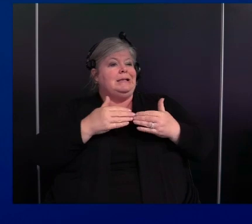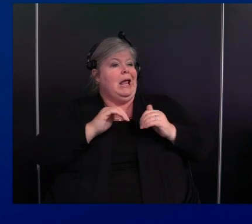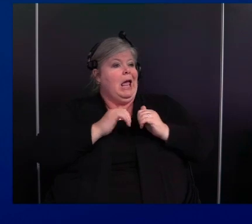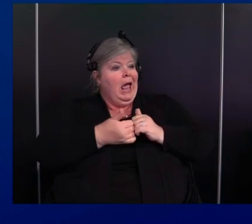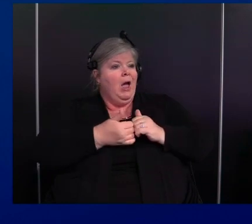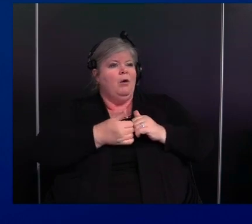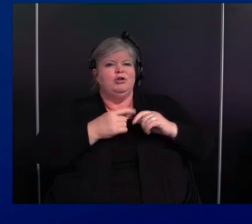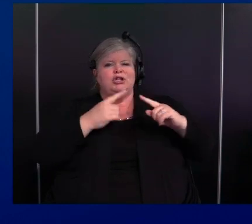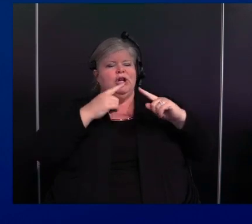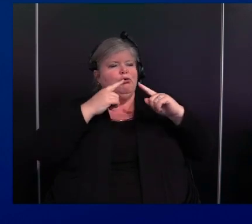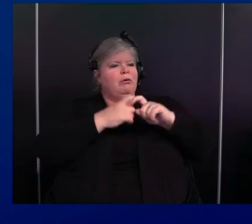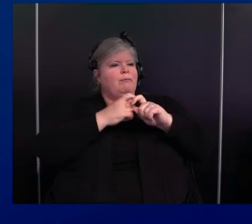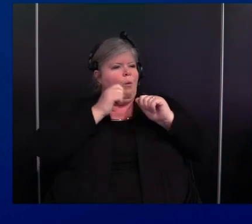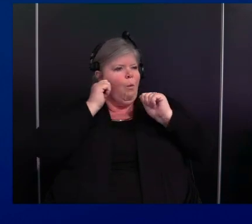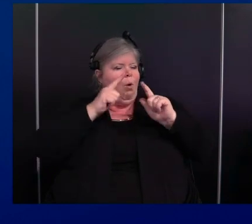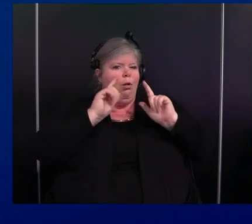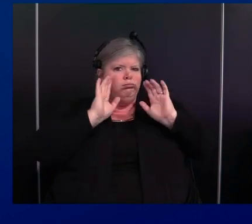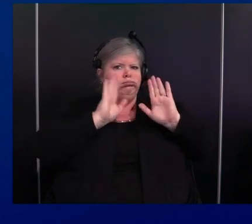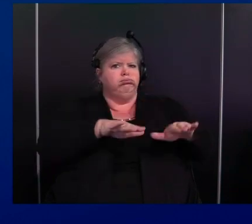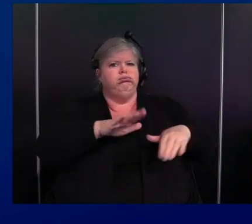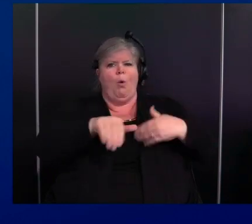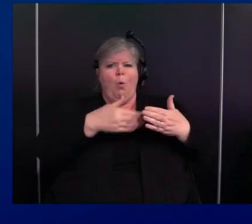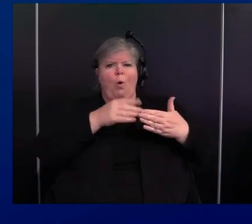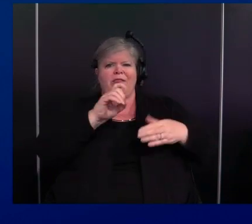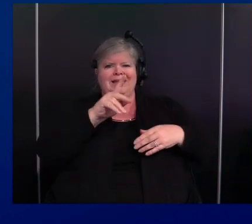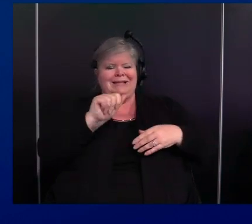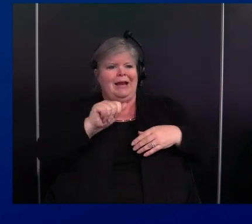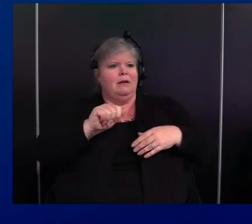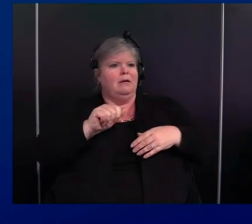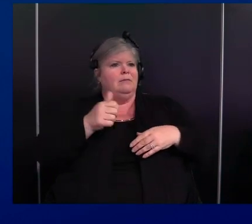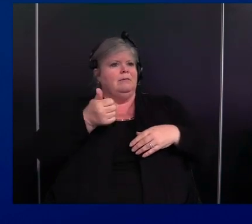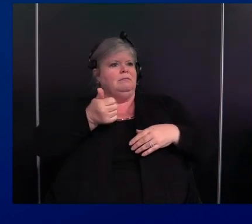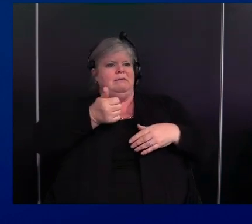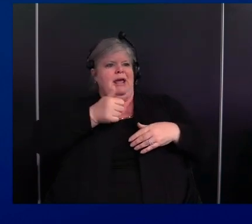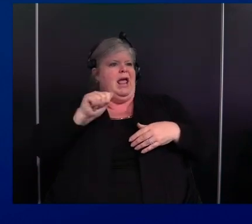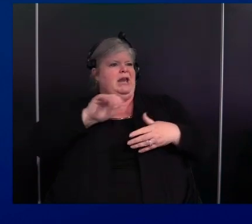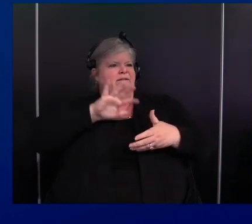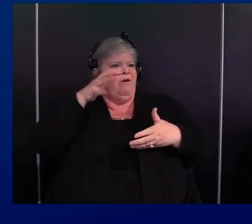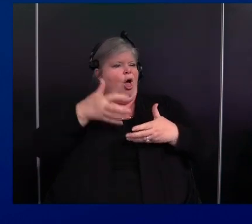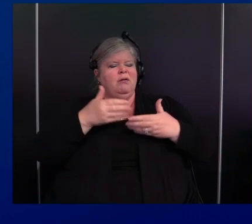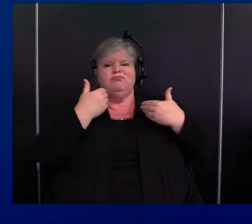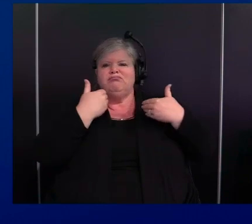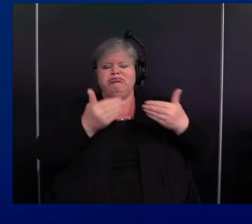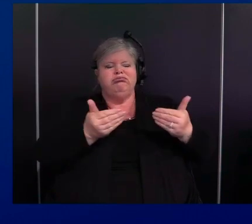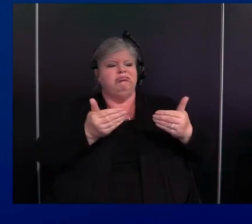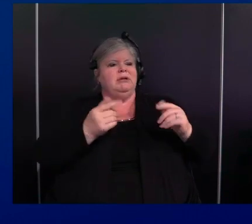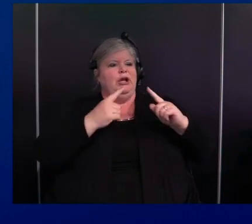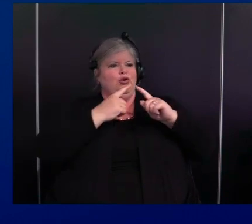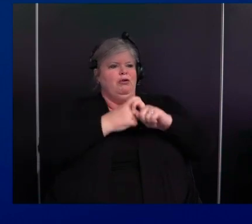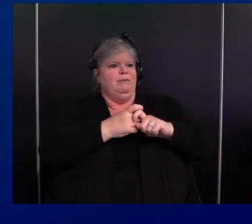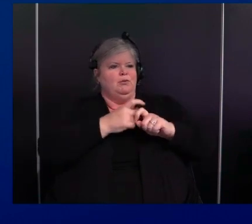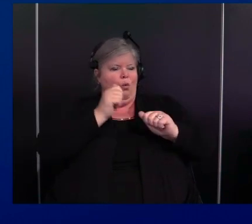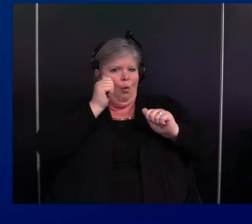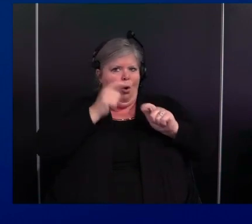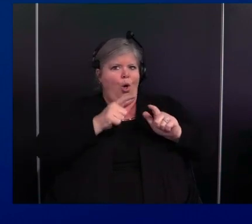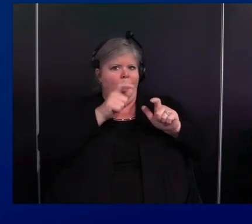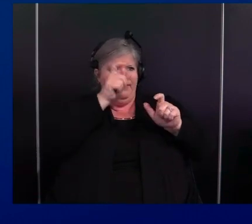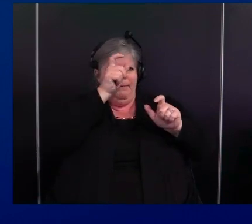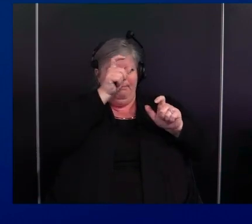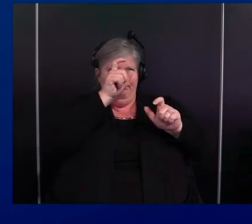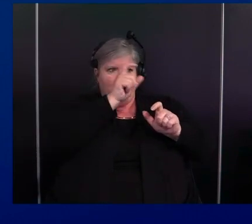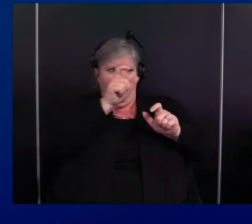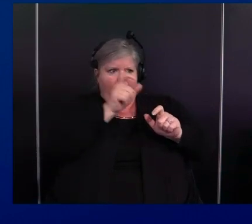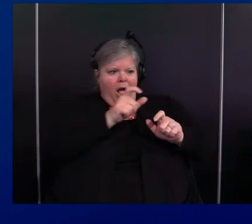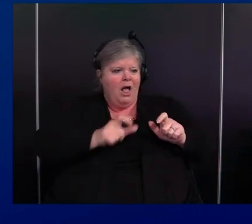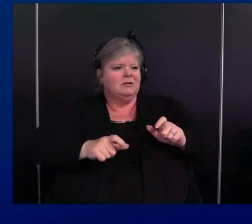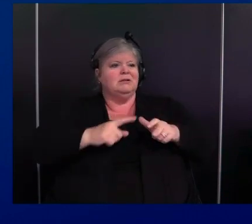encrypt all the data, right? Everything. So an EBS volume, right? Just encrypt all the blocks, and then when you're ready to read them, you decrypt them, and they